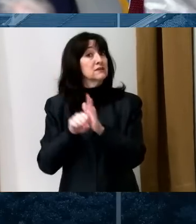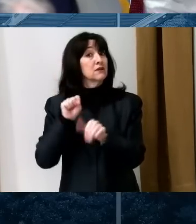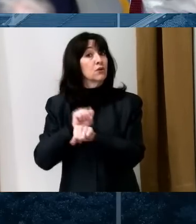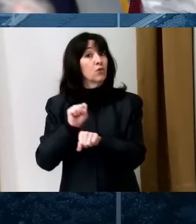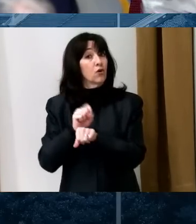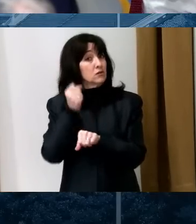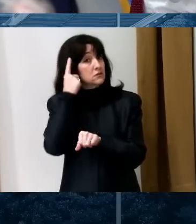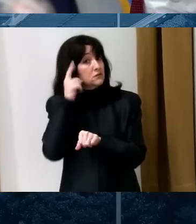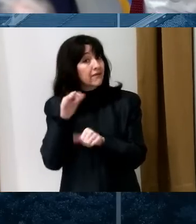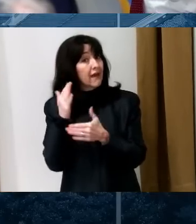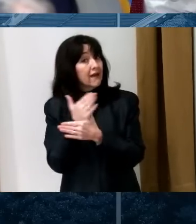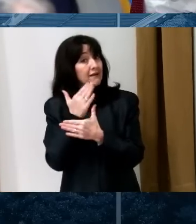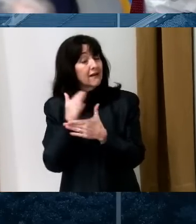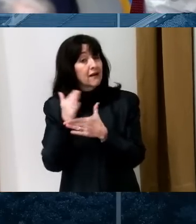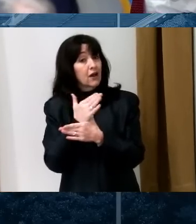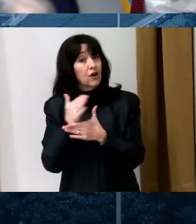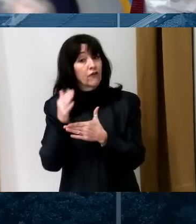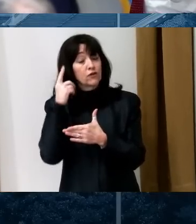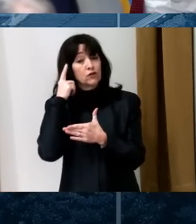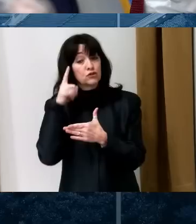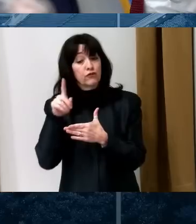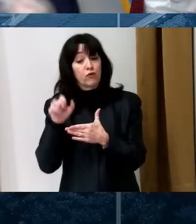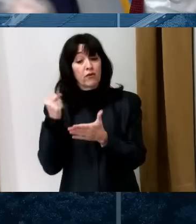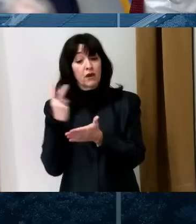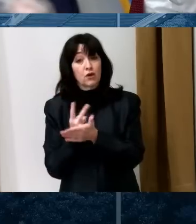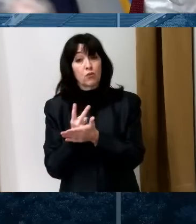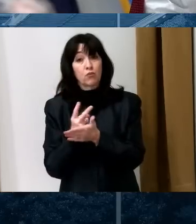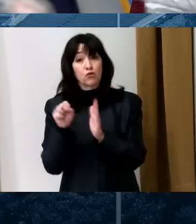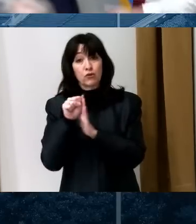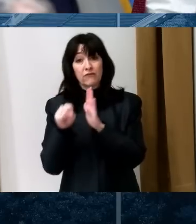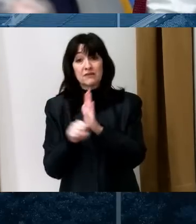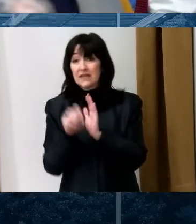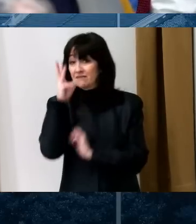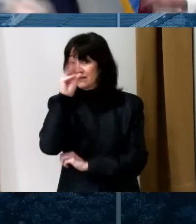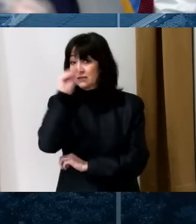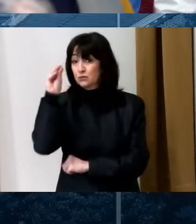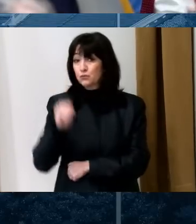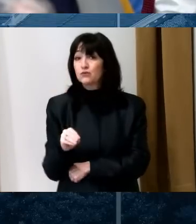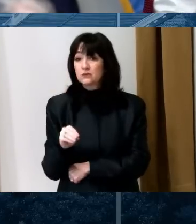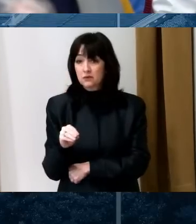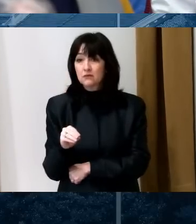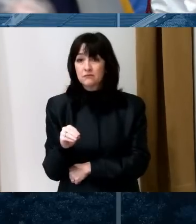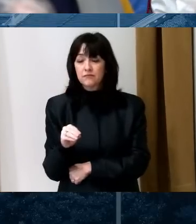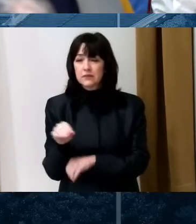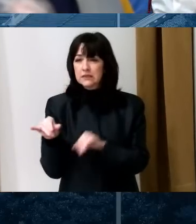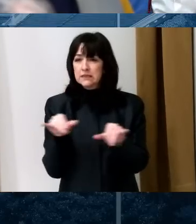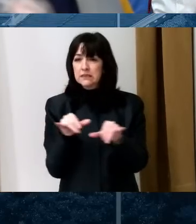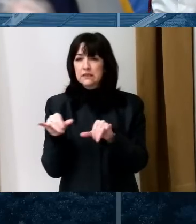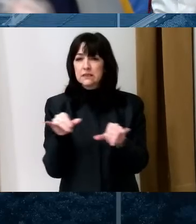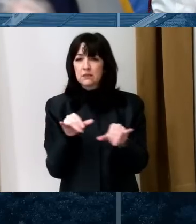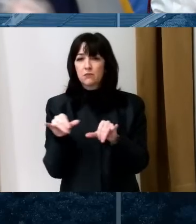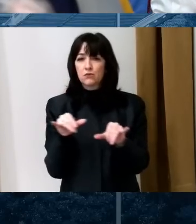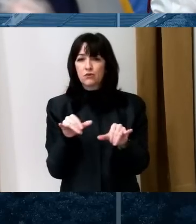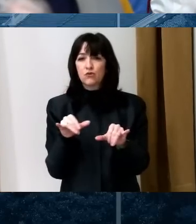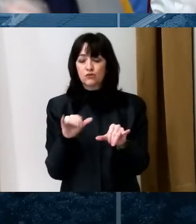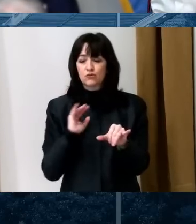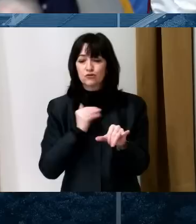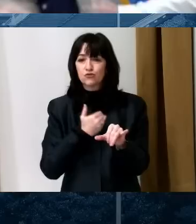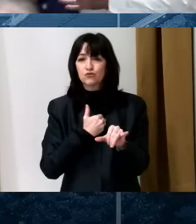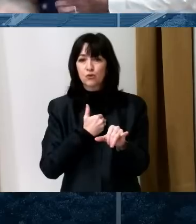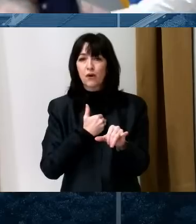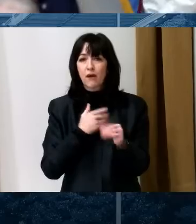of the increase for merit system employees is 6%, similar to what we did last